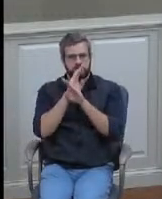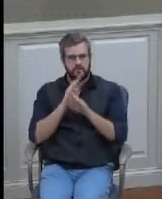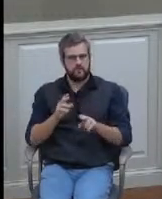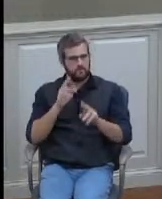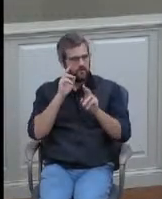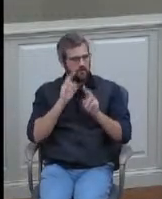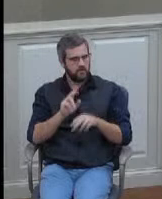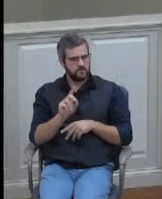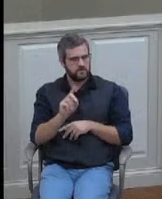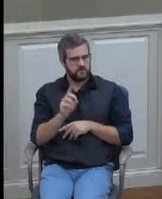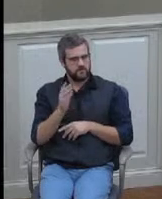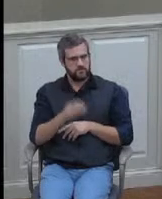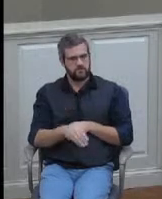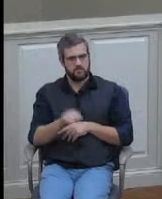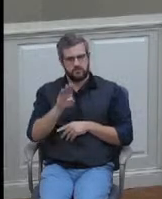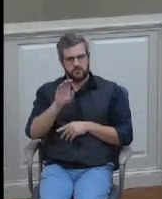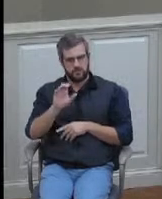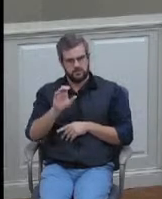of the Danville-Boyle County